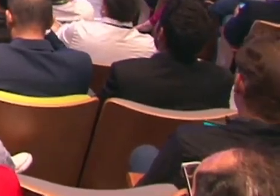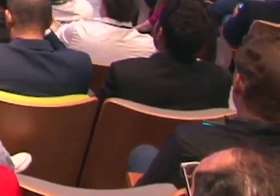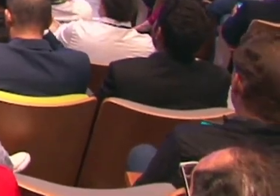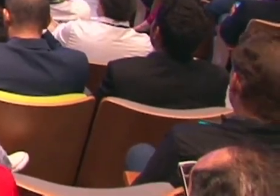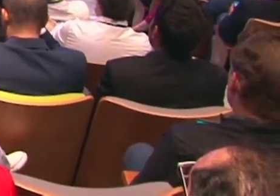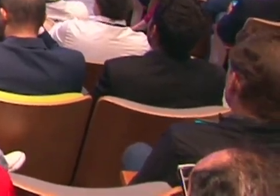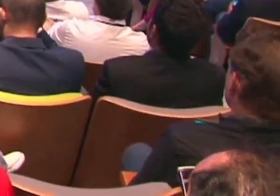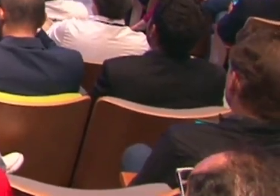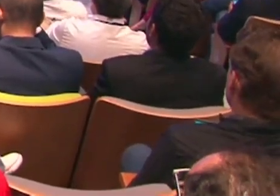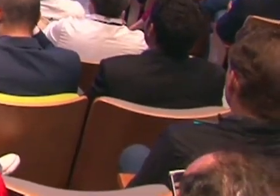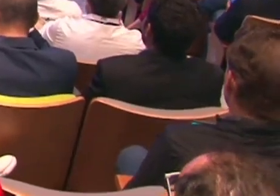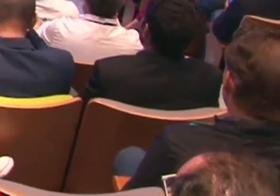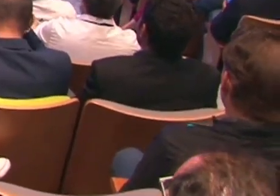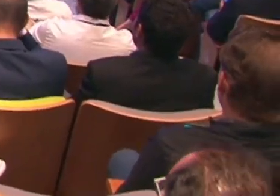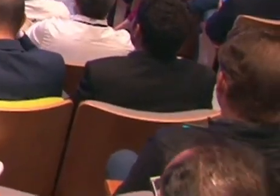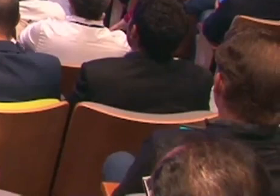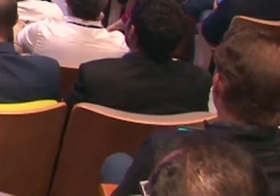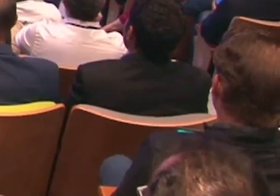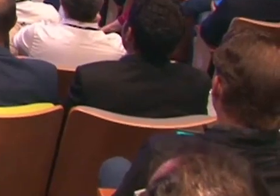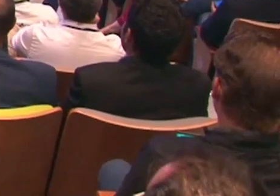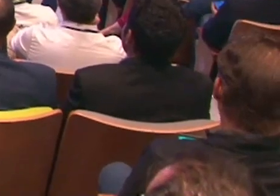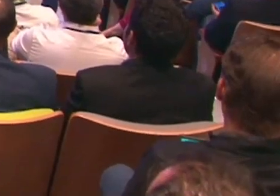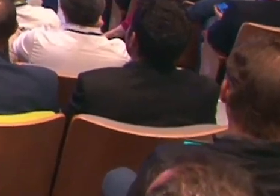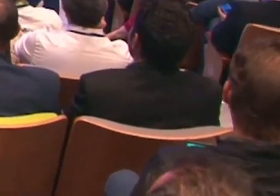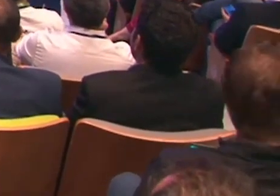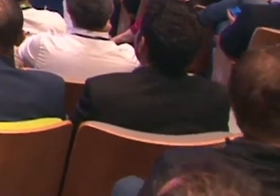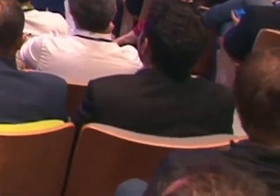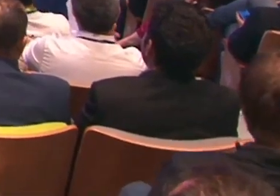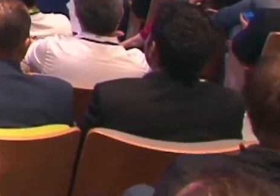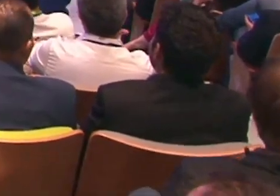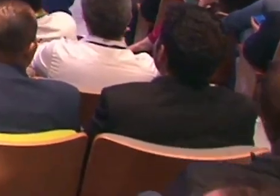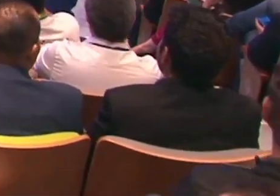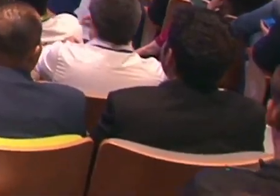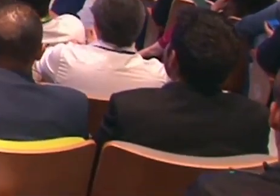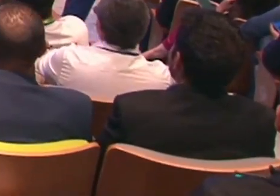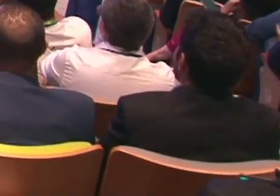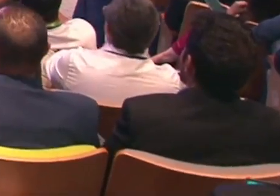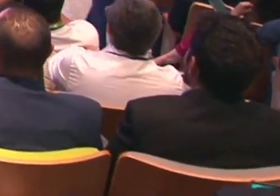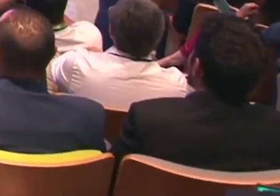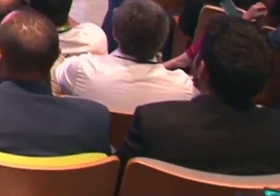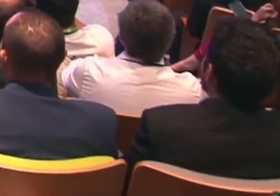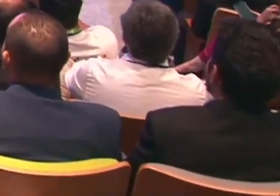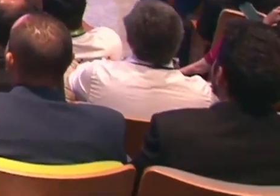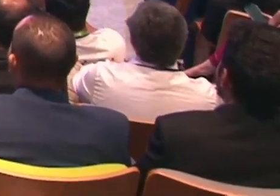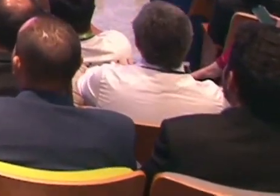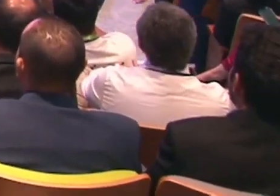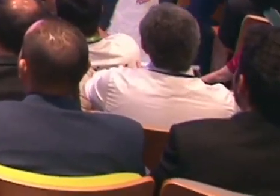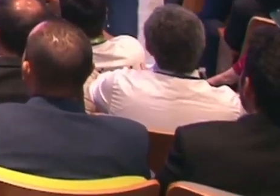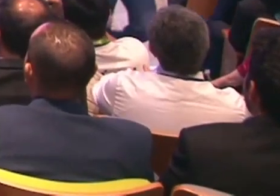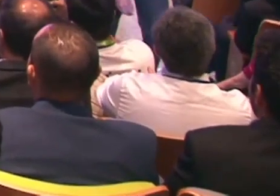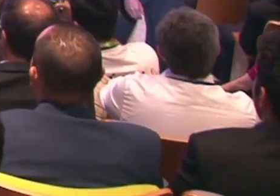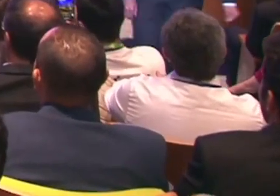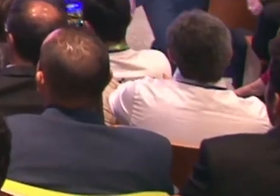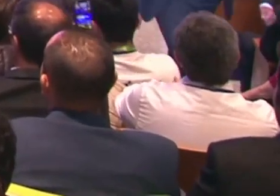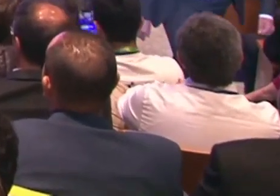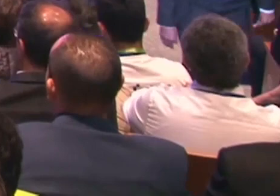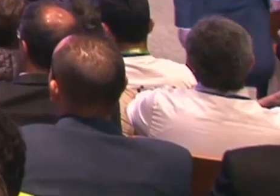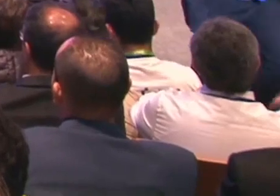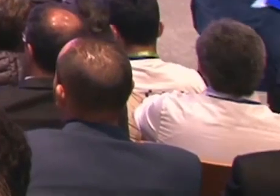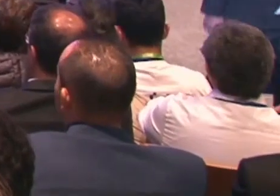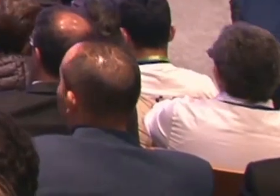Agora sim. Que bom que a gente não faz microfones, né? I'm glad we don't produce microphones. So good morning, everyone, and